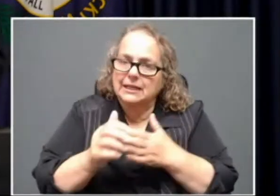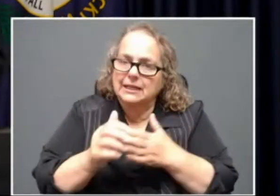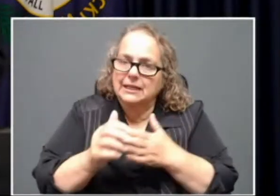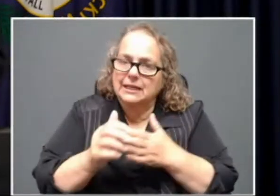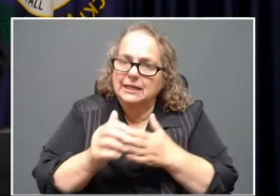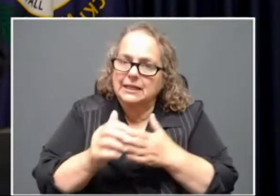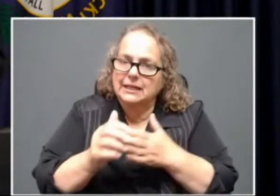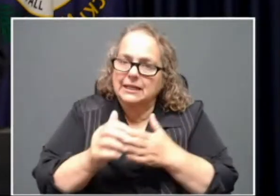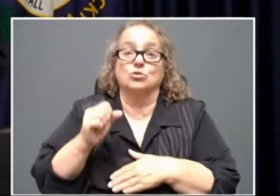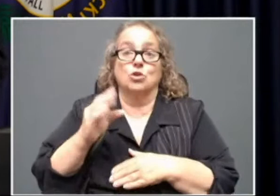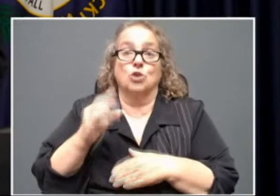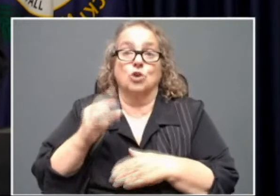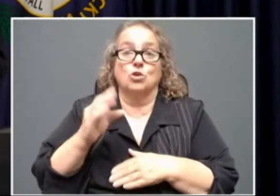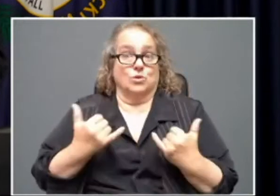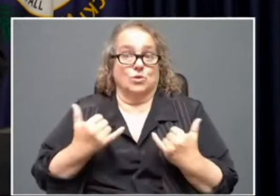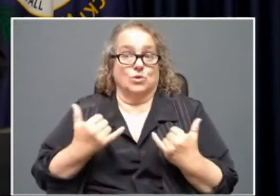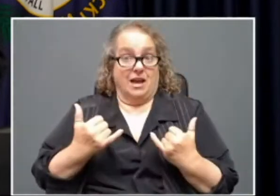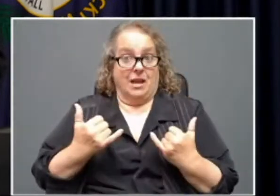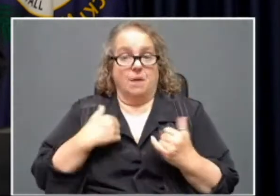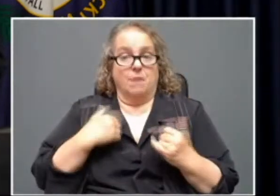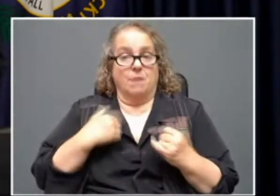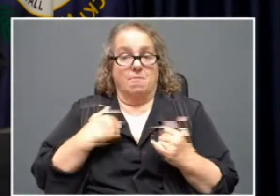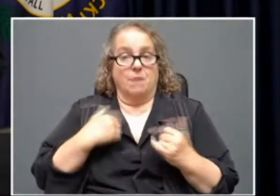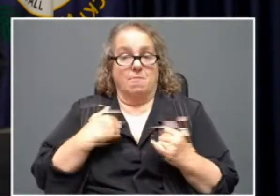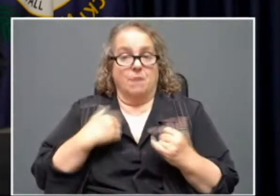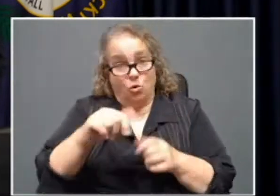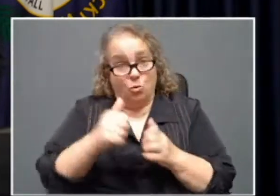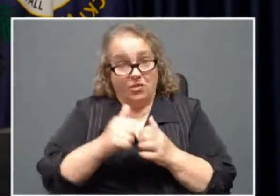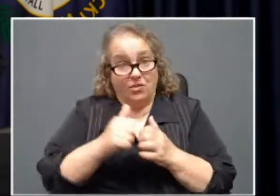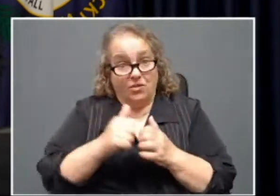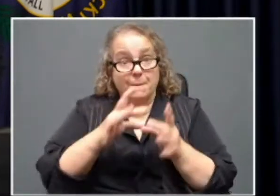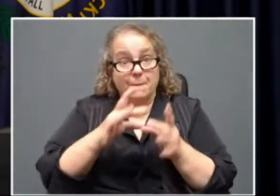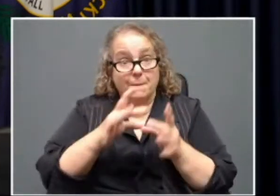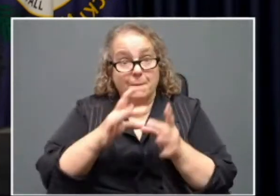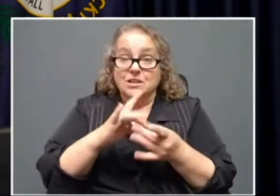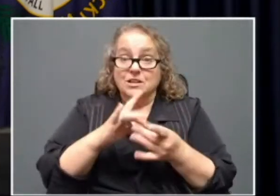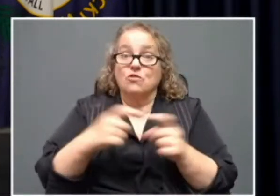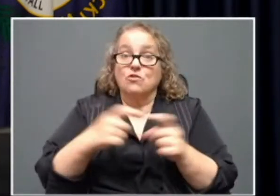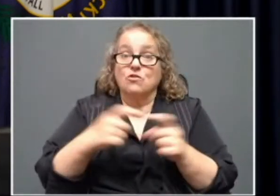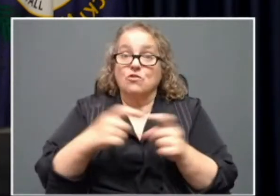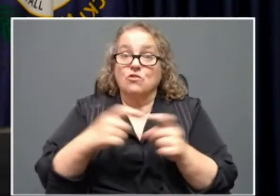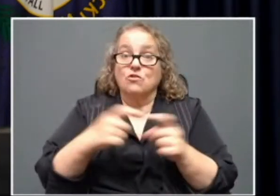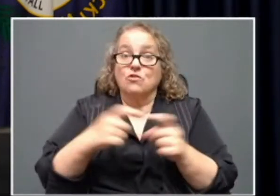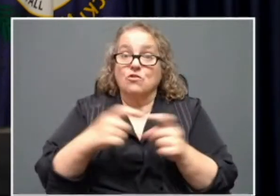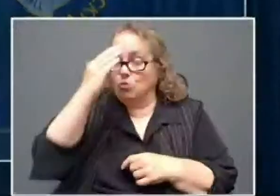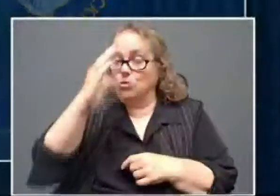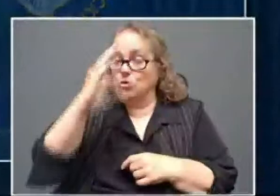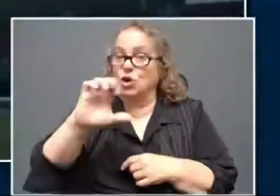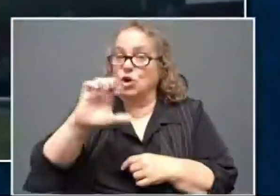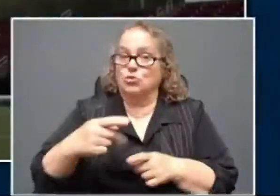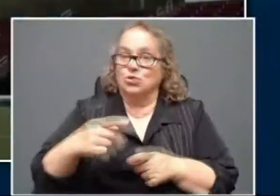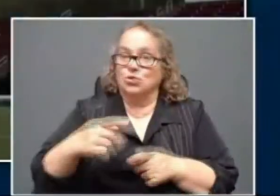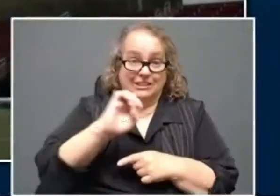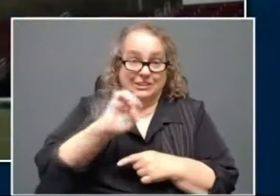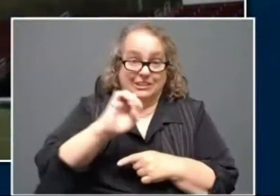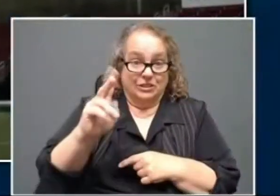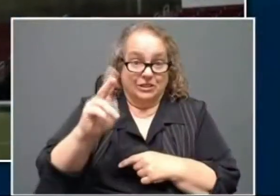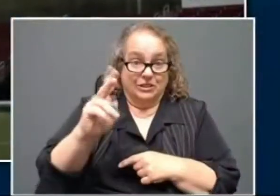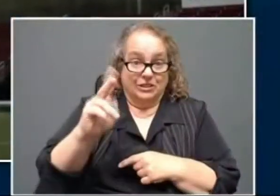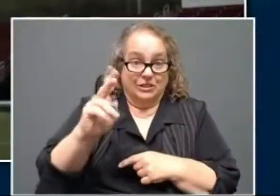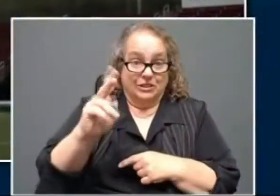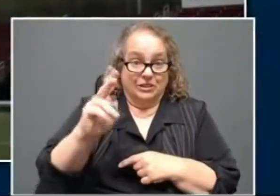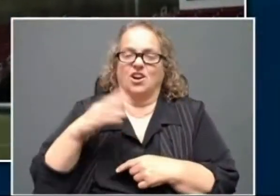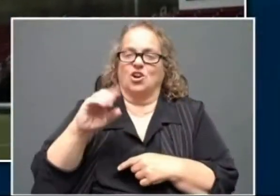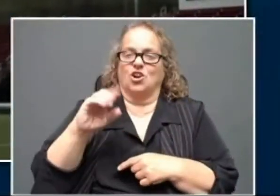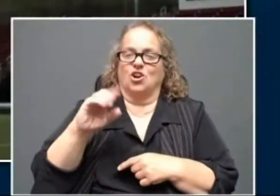today we're coming to you with a message from a well-known coach in Eastern Kentucky. I'm Coach Mack, head football